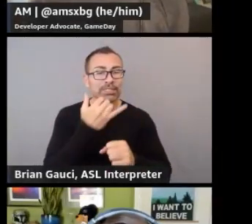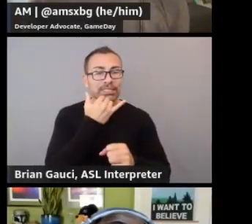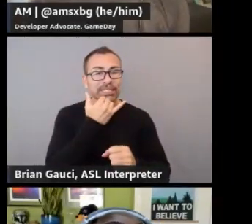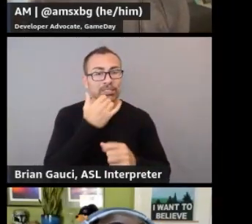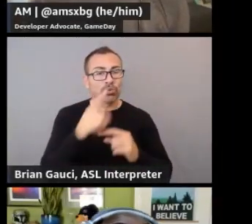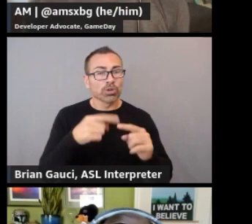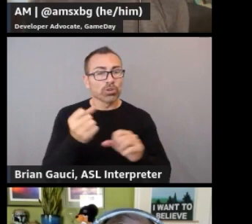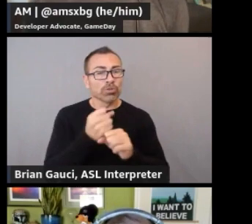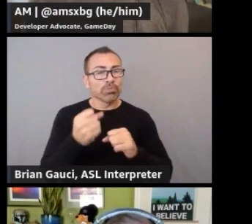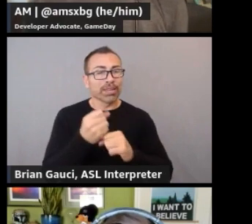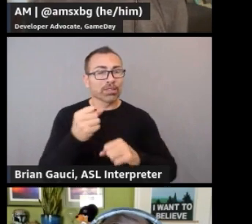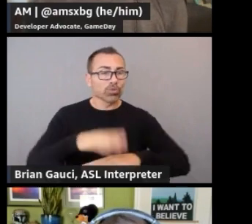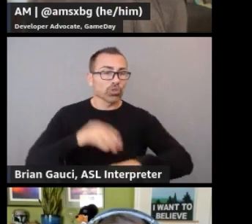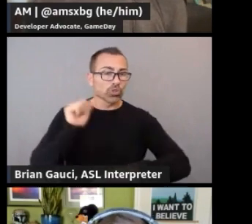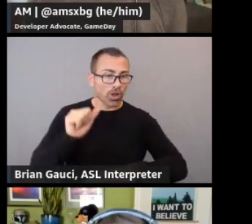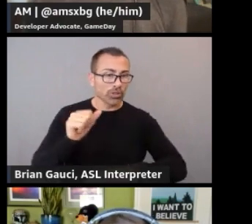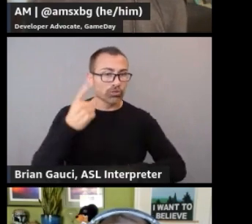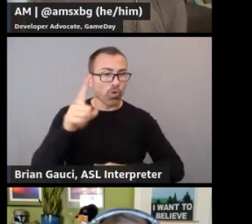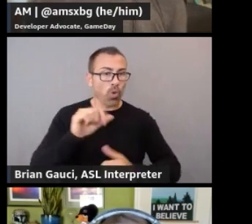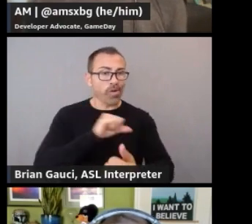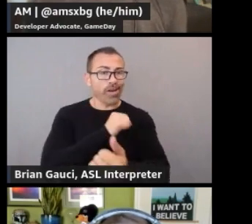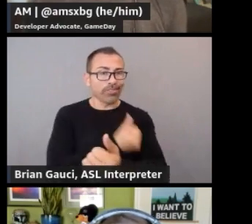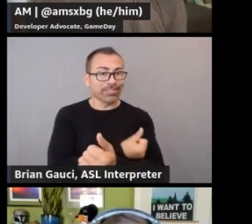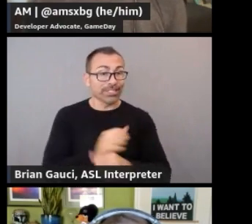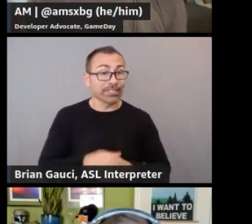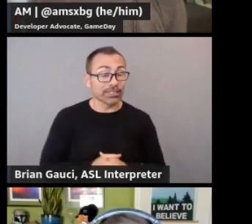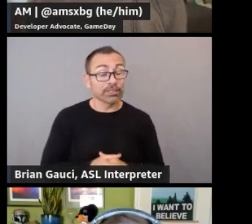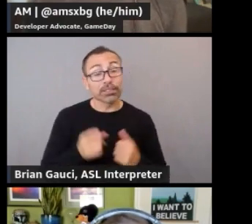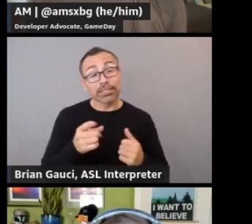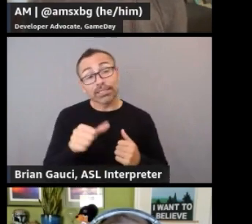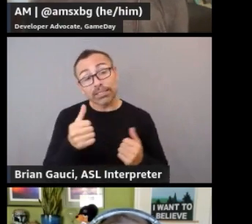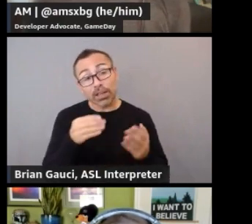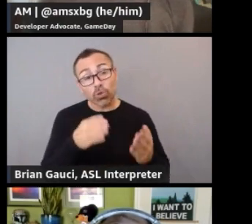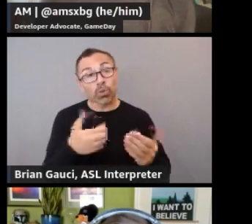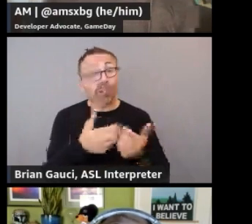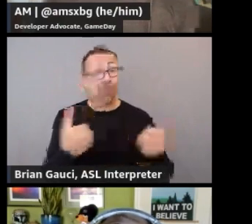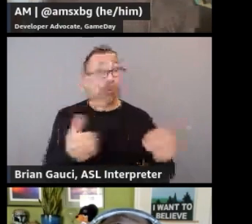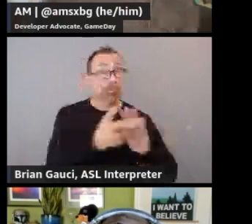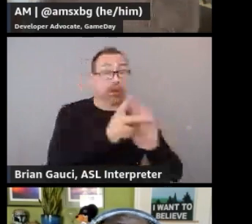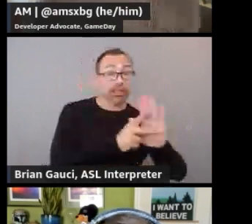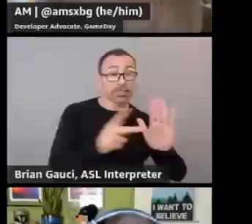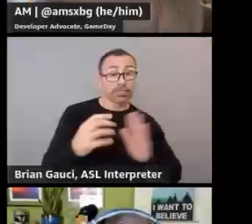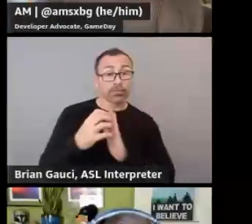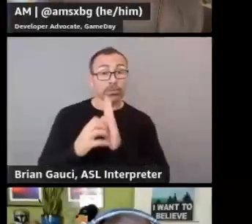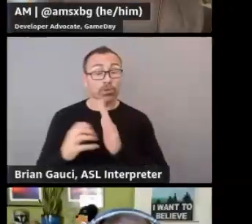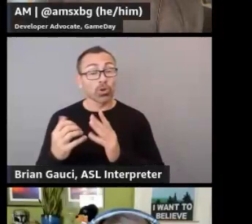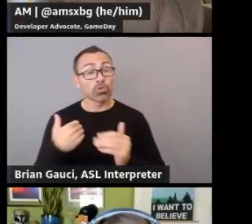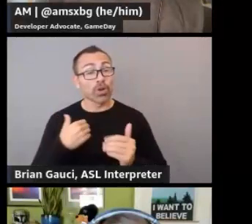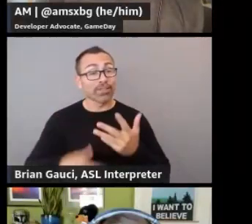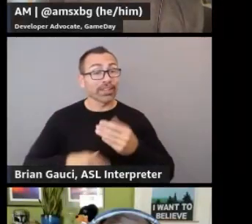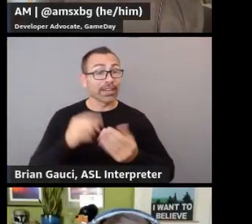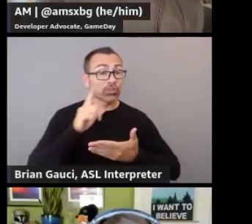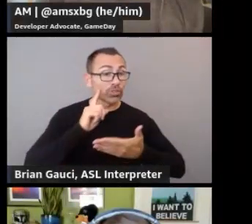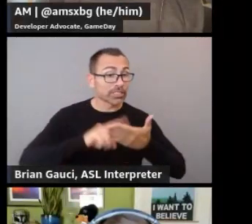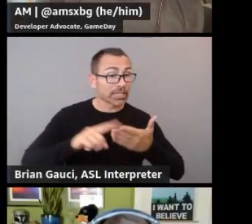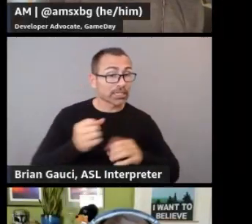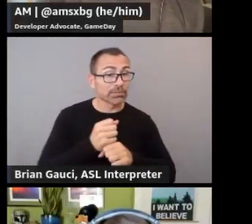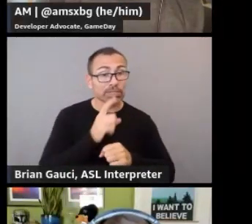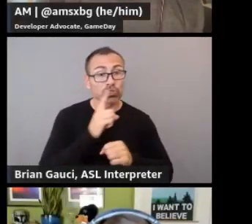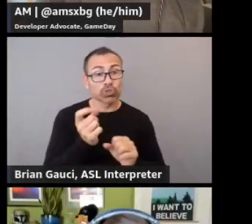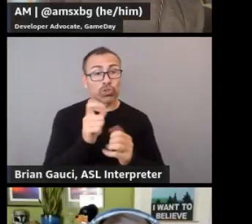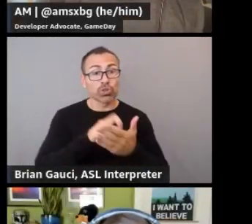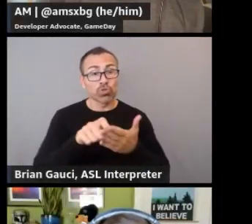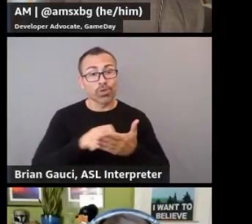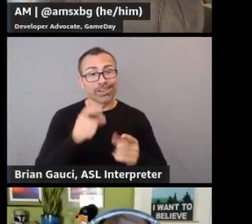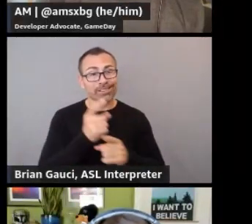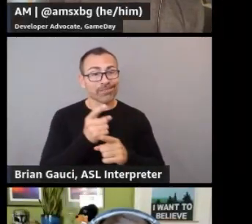So this is another way that in separating your policies from your code, you get some extra checking to make sure that you wrote the policies in the way you intended, rather than,